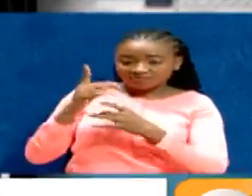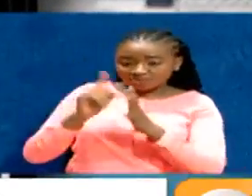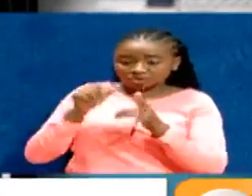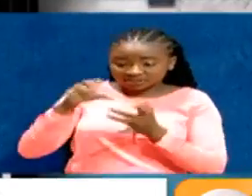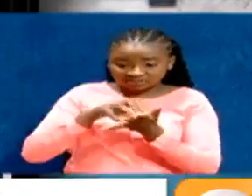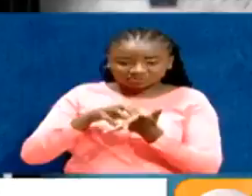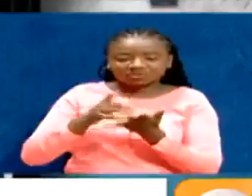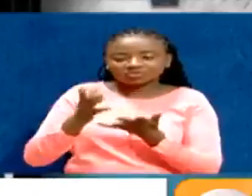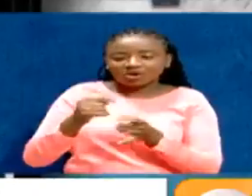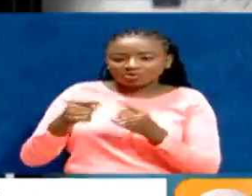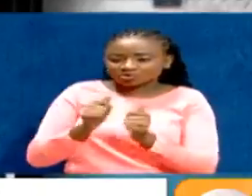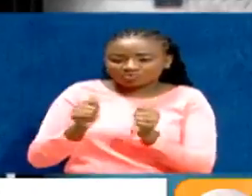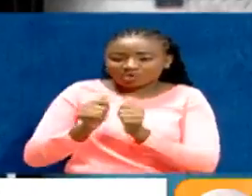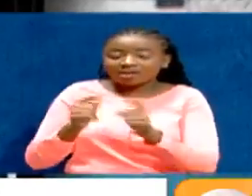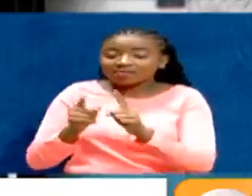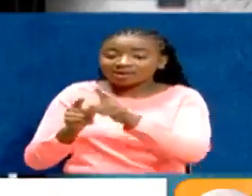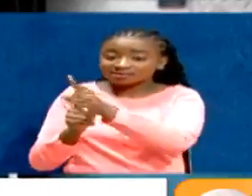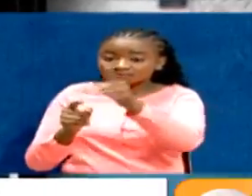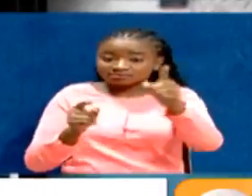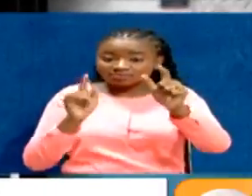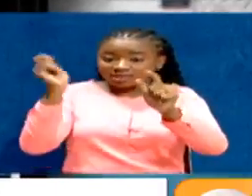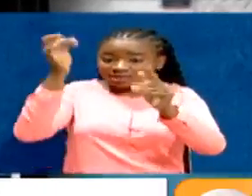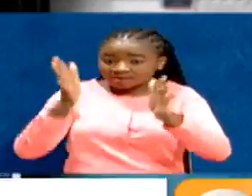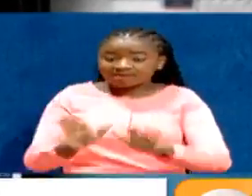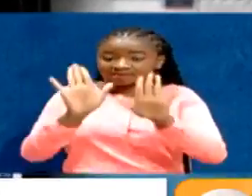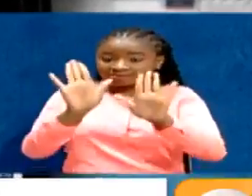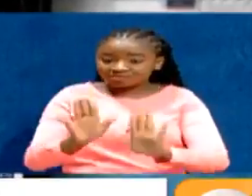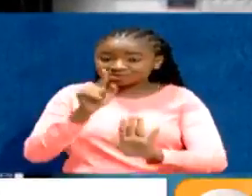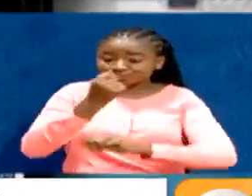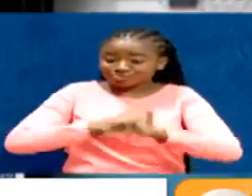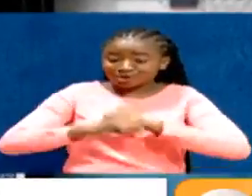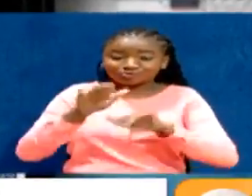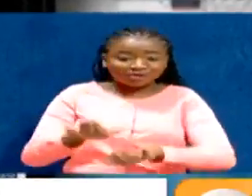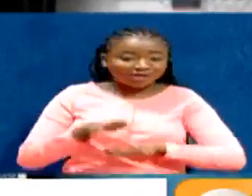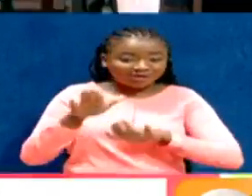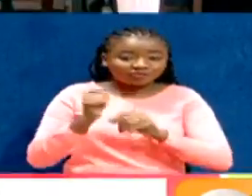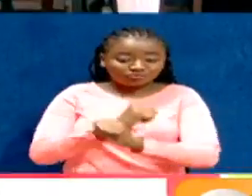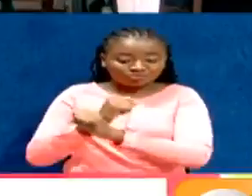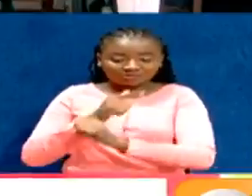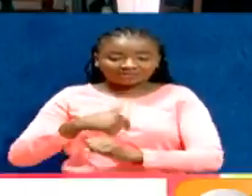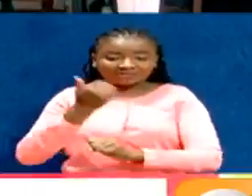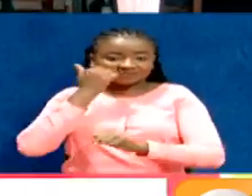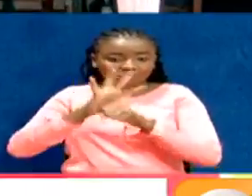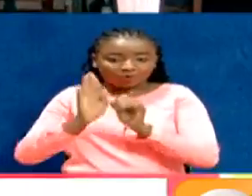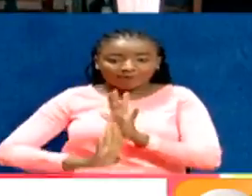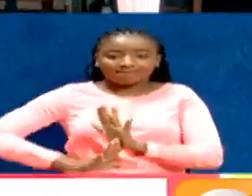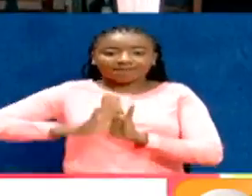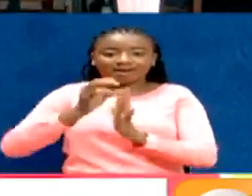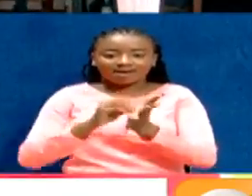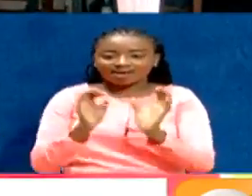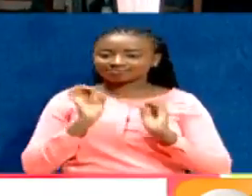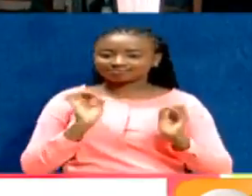heading in the right direction, but Kenyans need to continue taking precautions to avoid another spike. After 1 month of